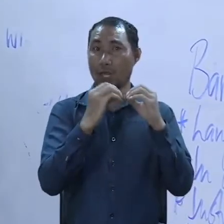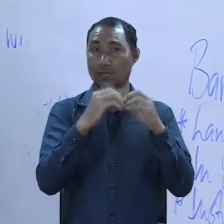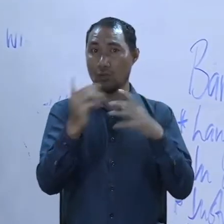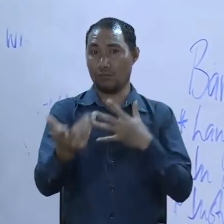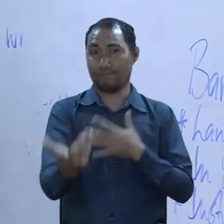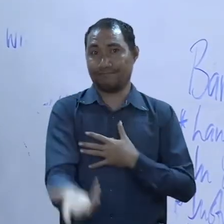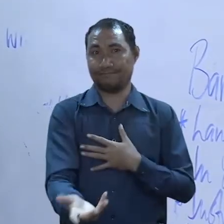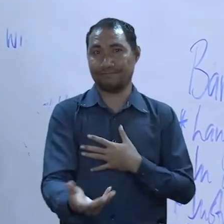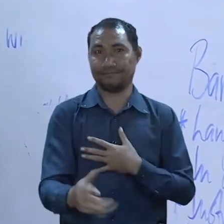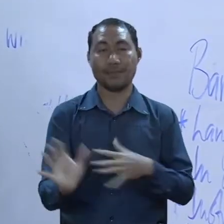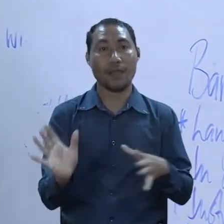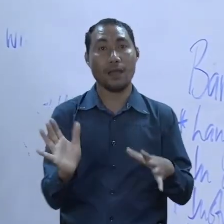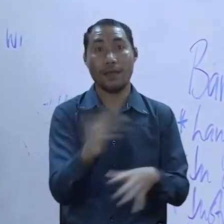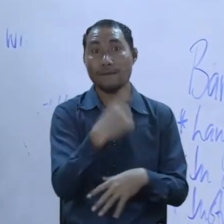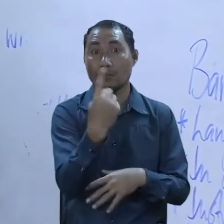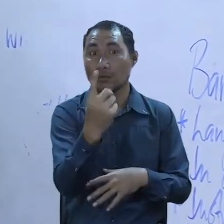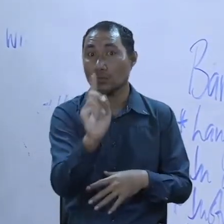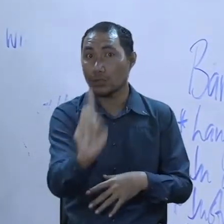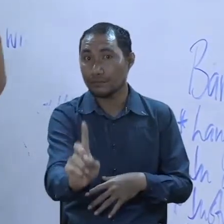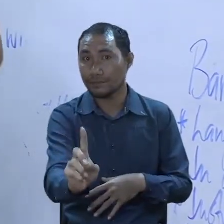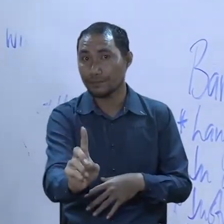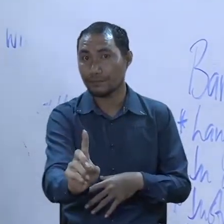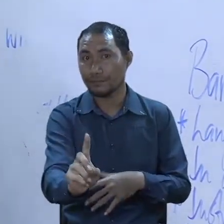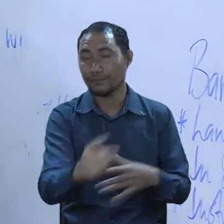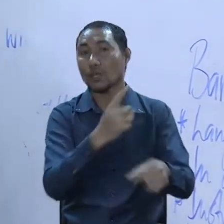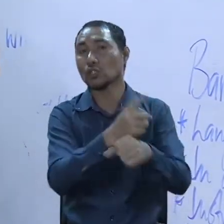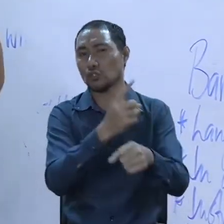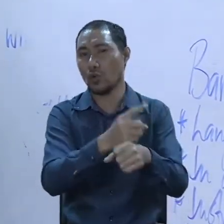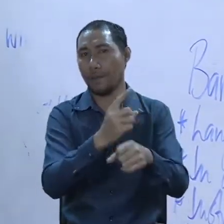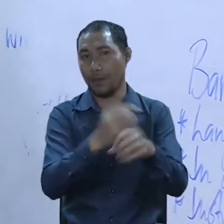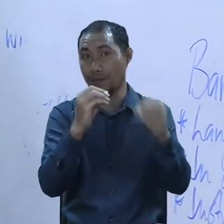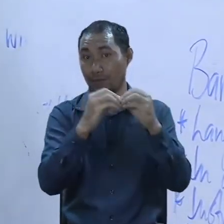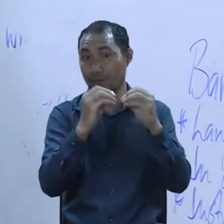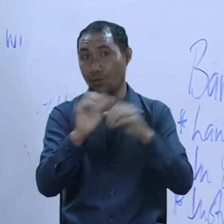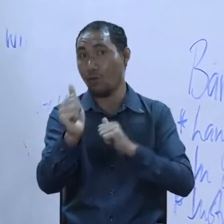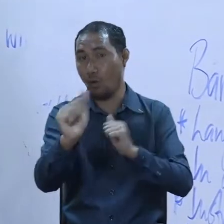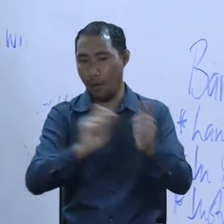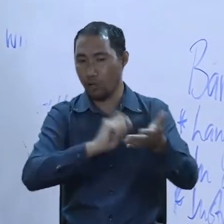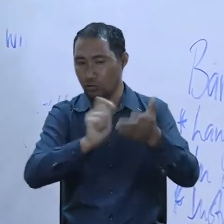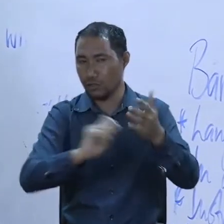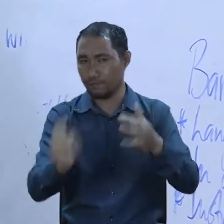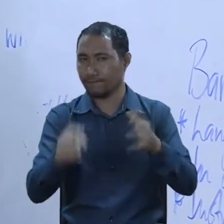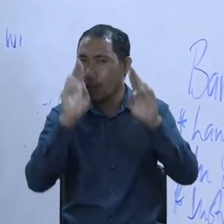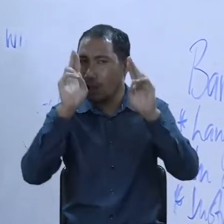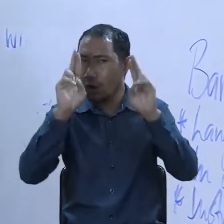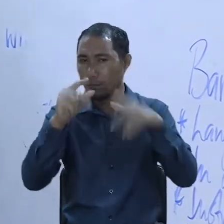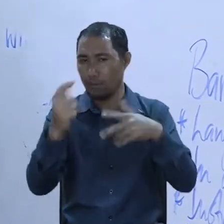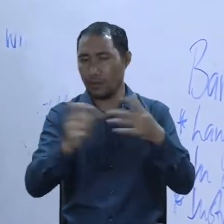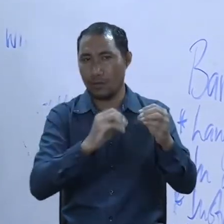So how is your brainstorm going? Okay, everyone, let's look at the brainstorm that I wrote